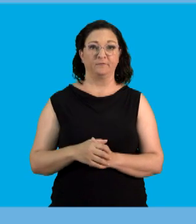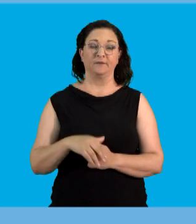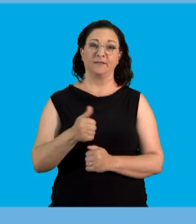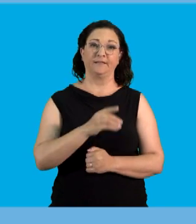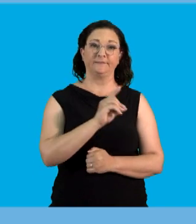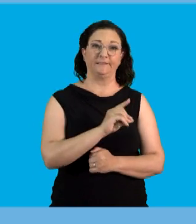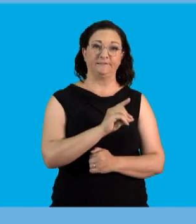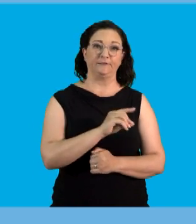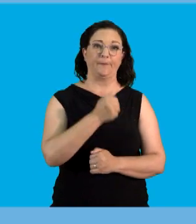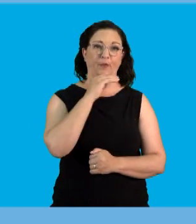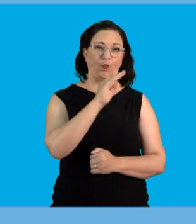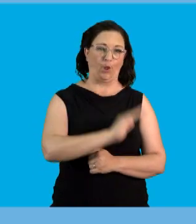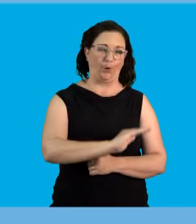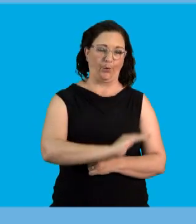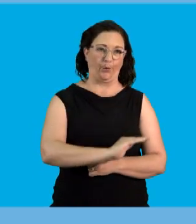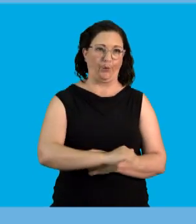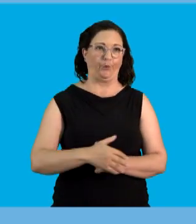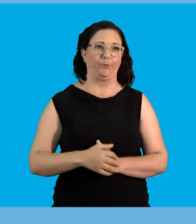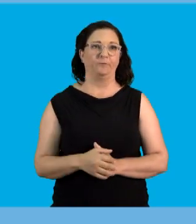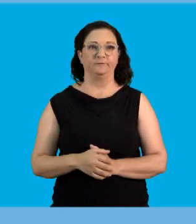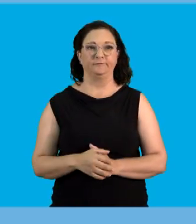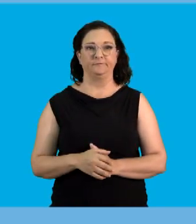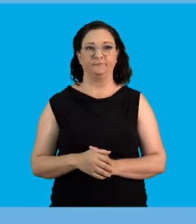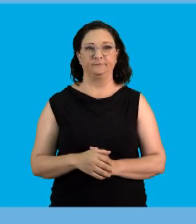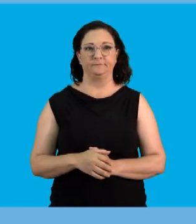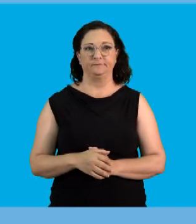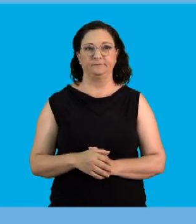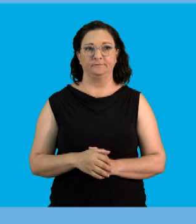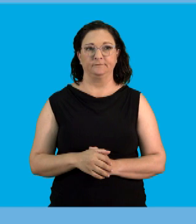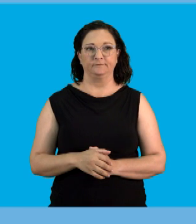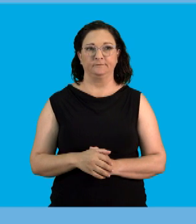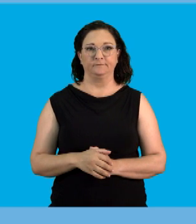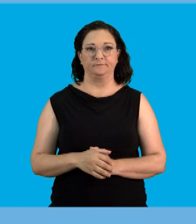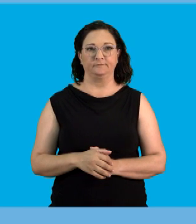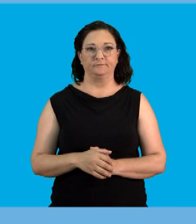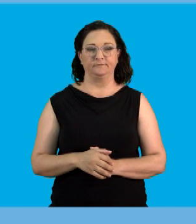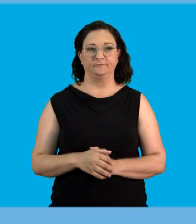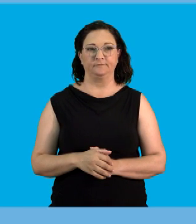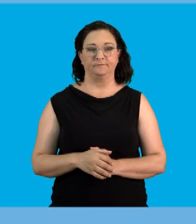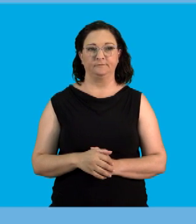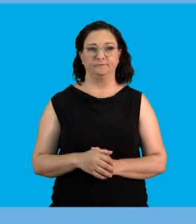density must be very low, as we have said there. With that said,